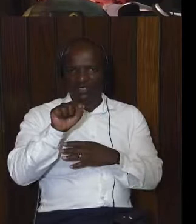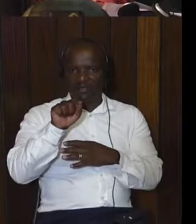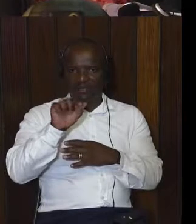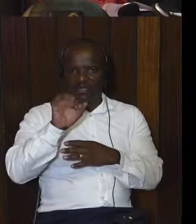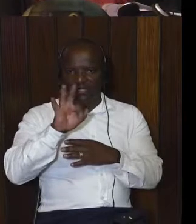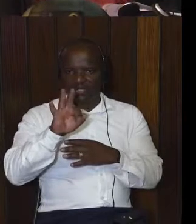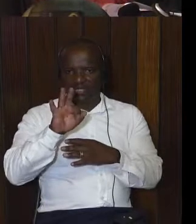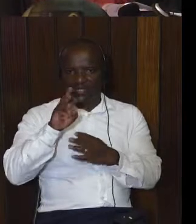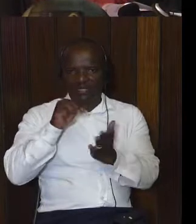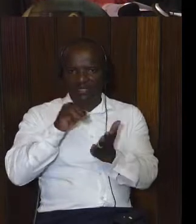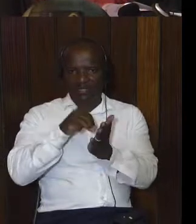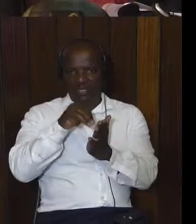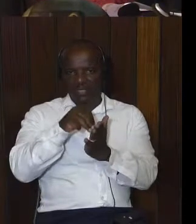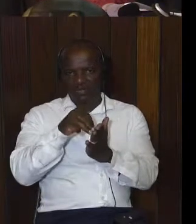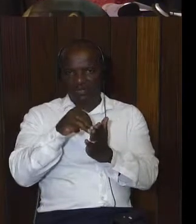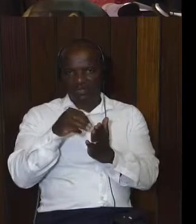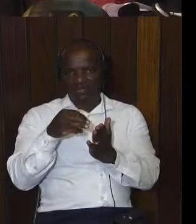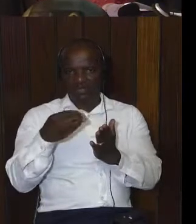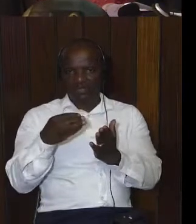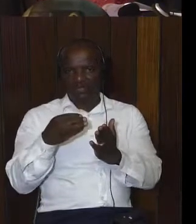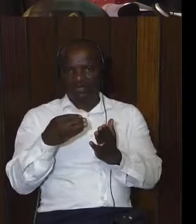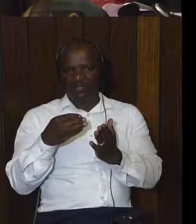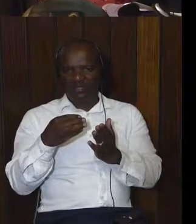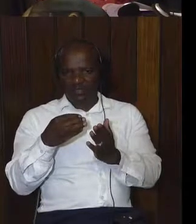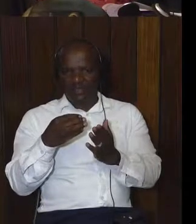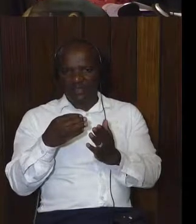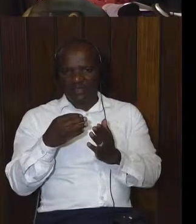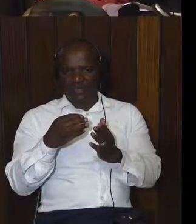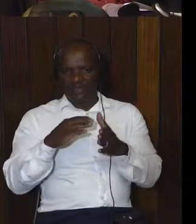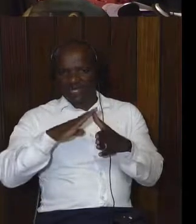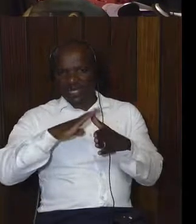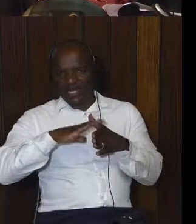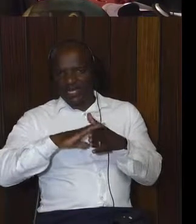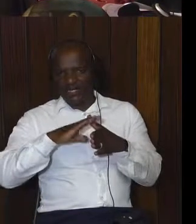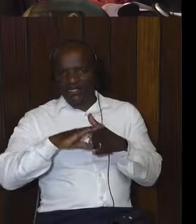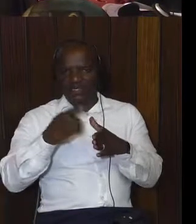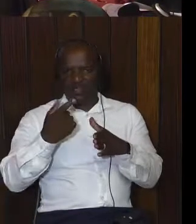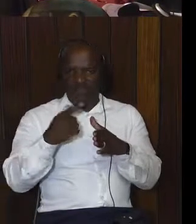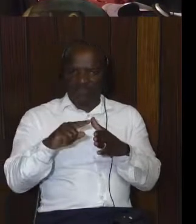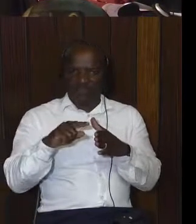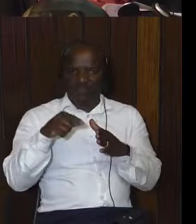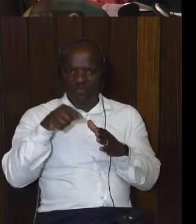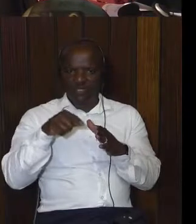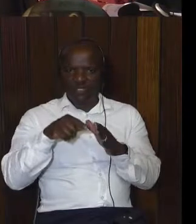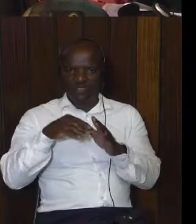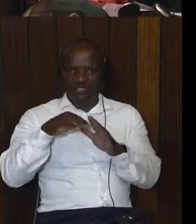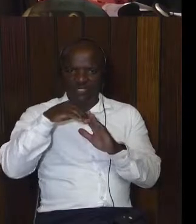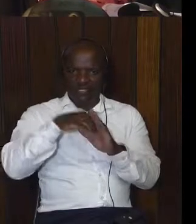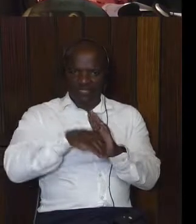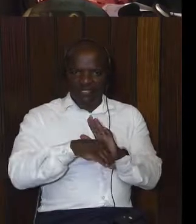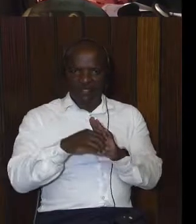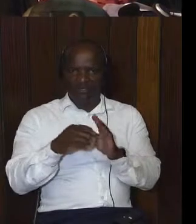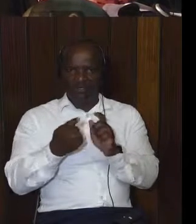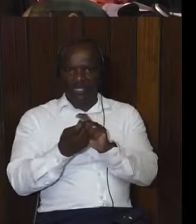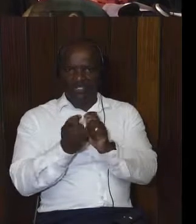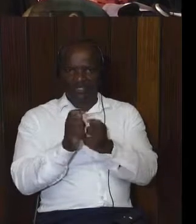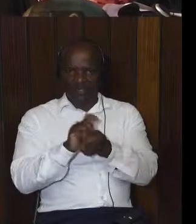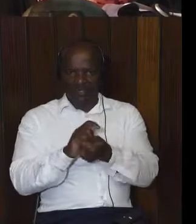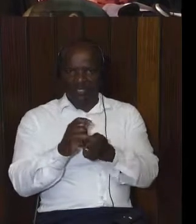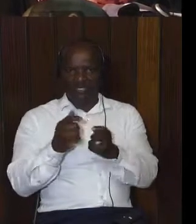56.3 million. And the reason for that downward adjustment is because the entity has